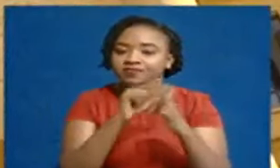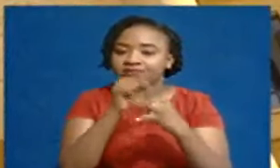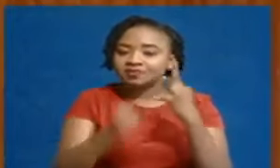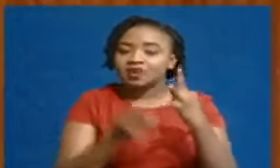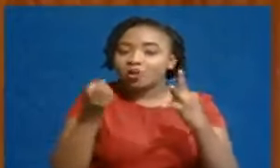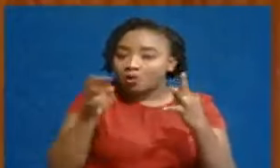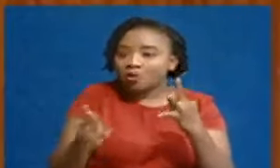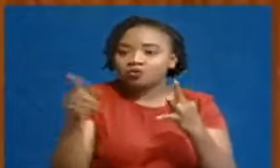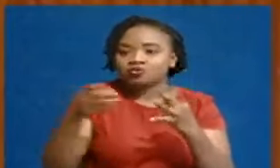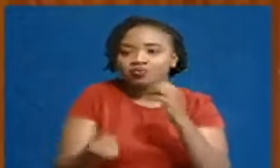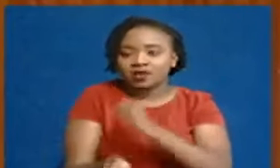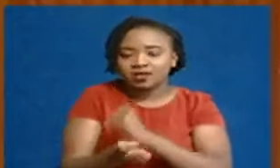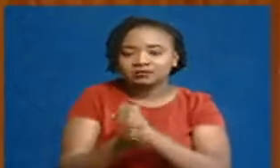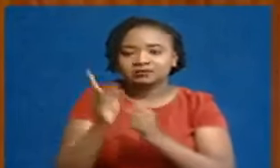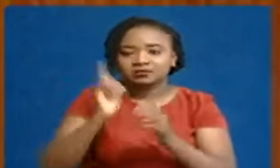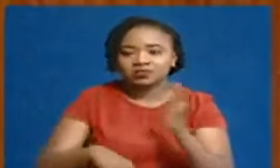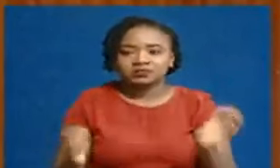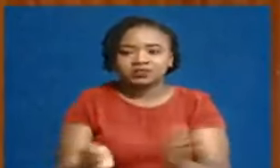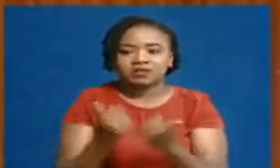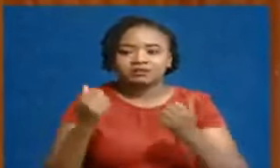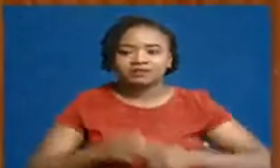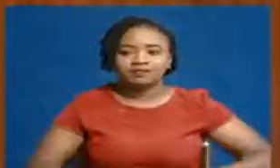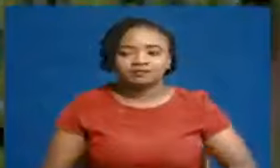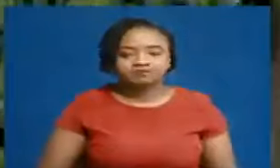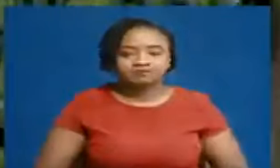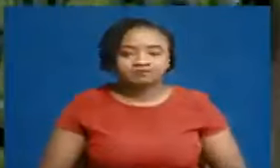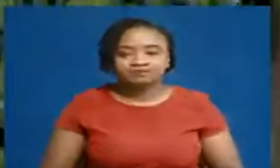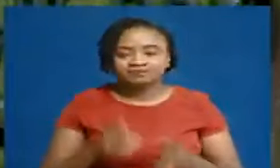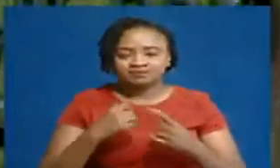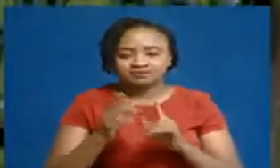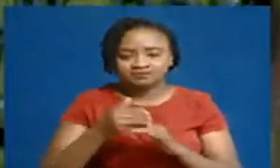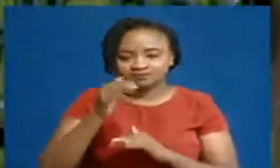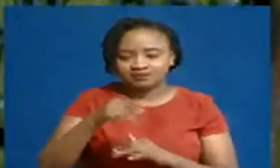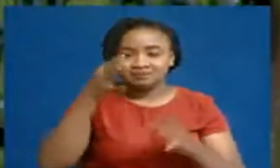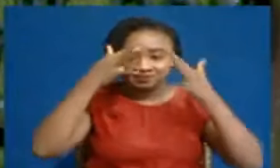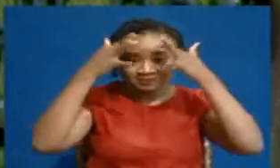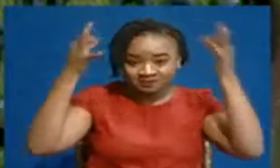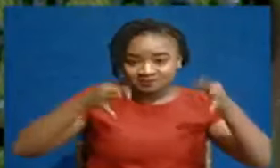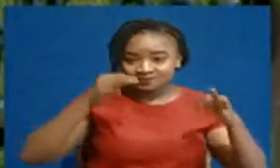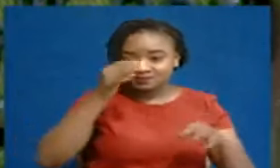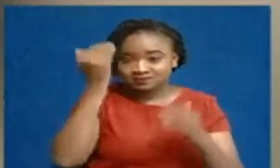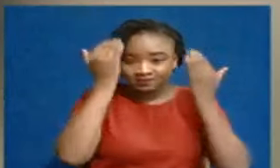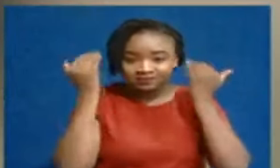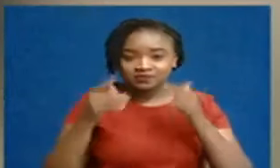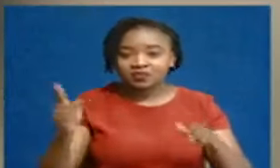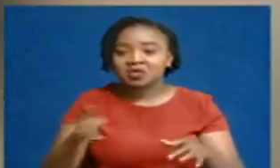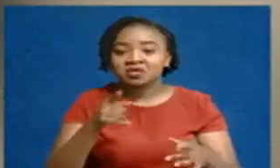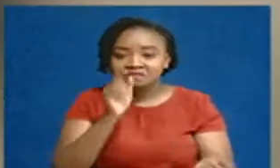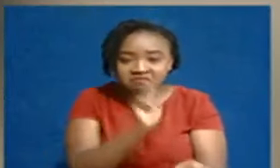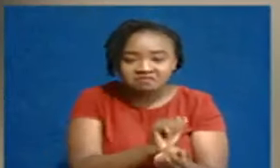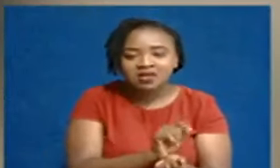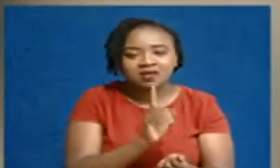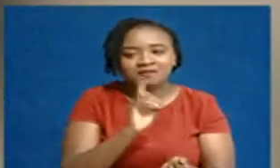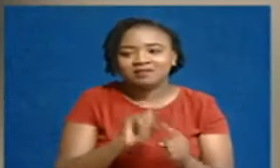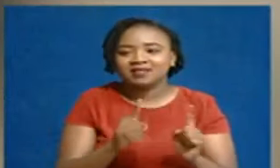whereabouts. I swear by the name of Almighty God. The court decision was, however, set aside after Masengeli honored court